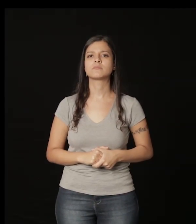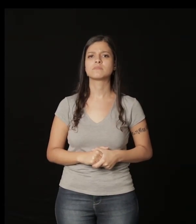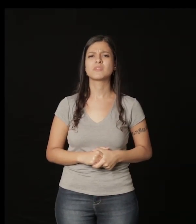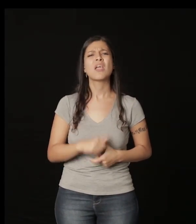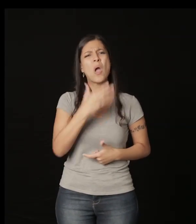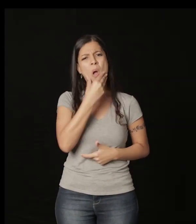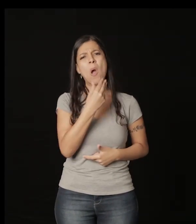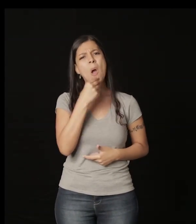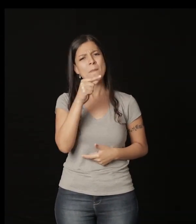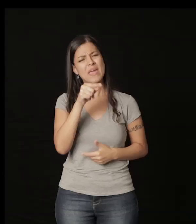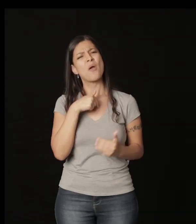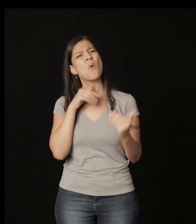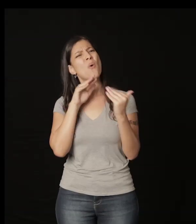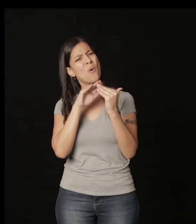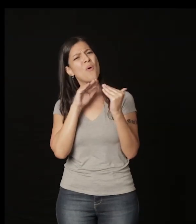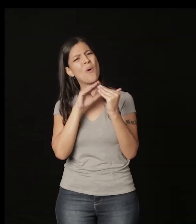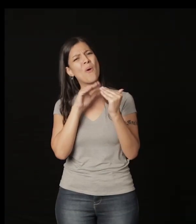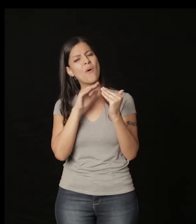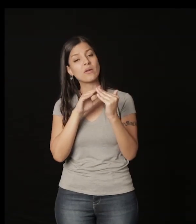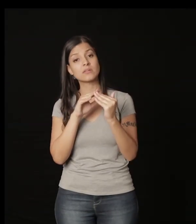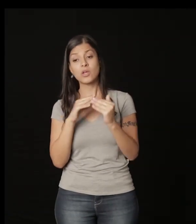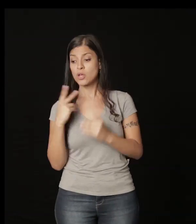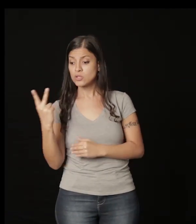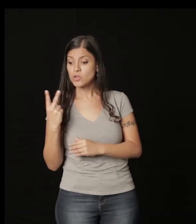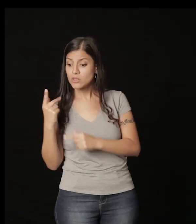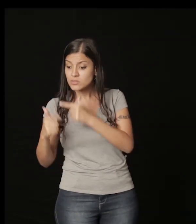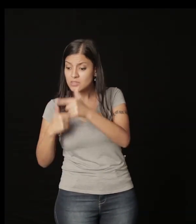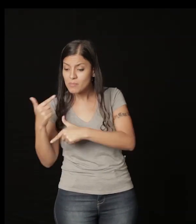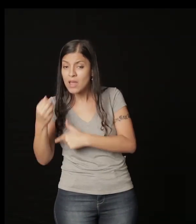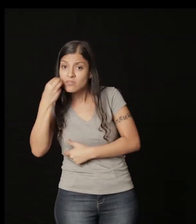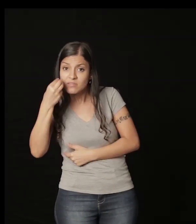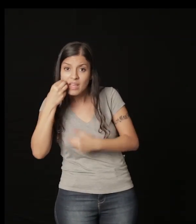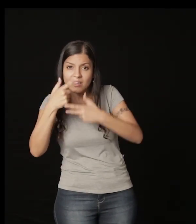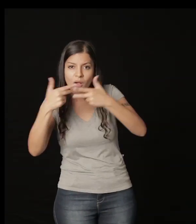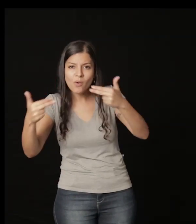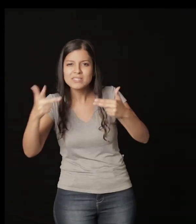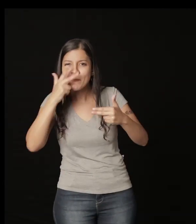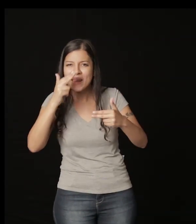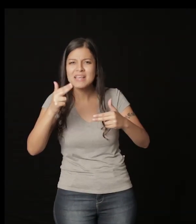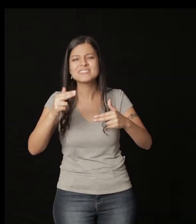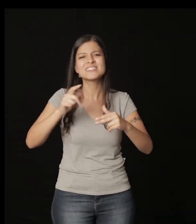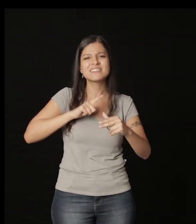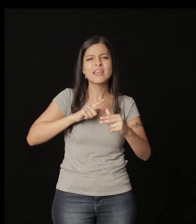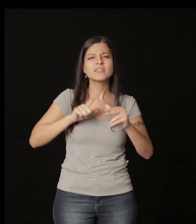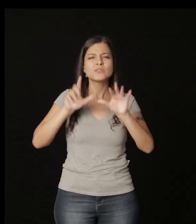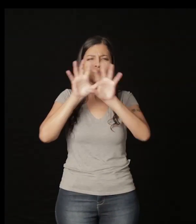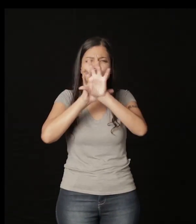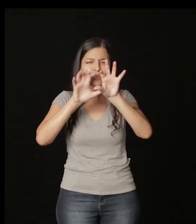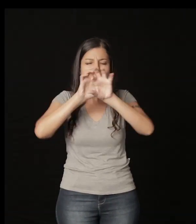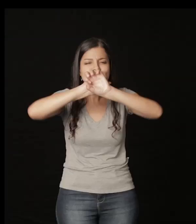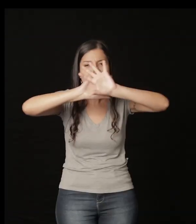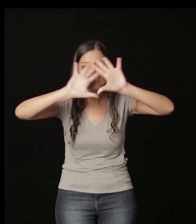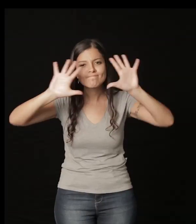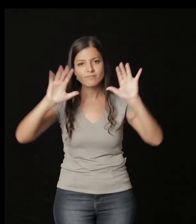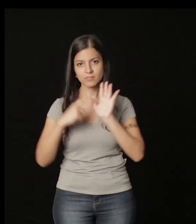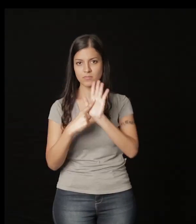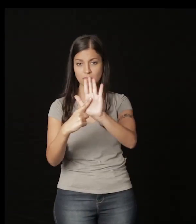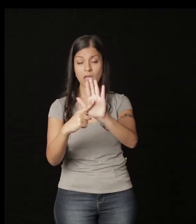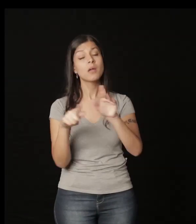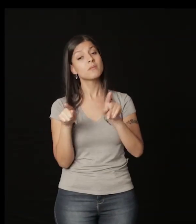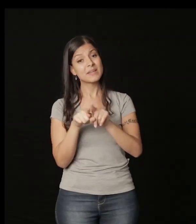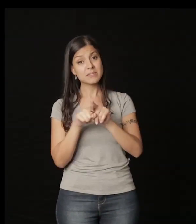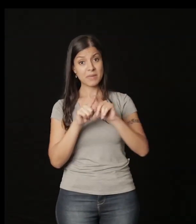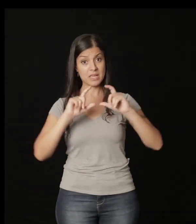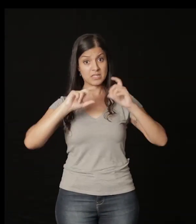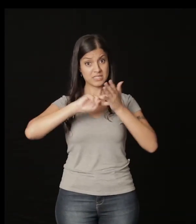And I really agree with him, and I think that a lot of our work is about trying to demystify, but also trying to complicate the meanings